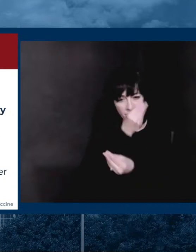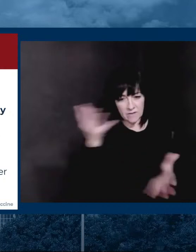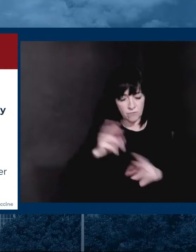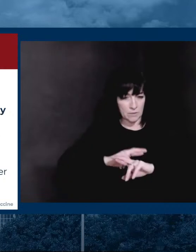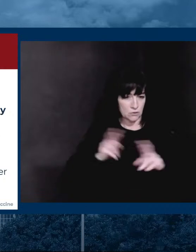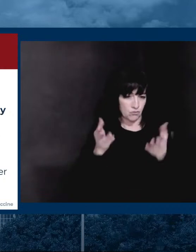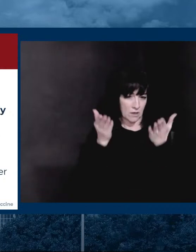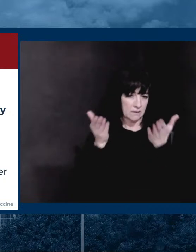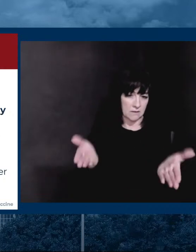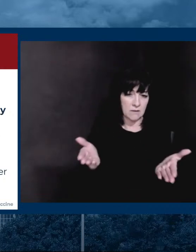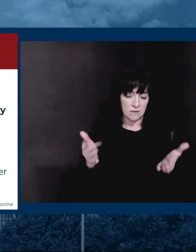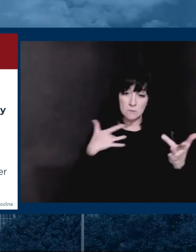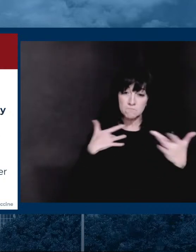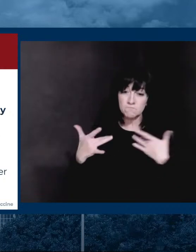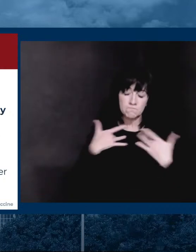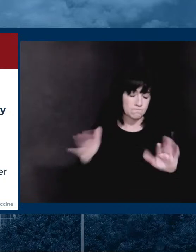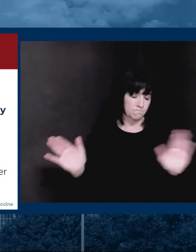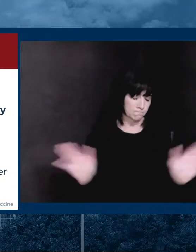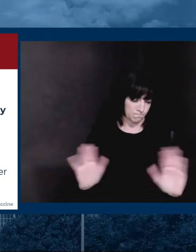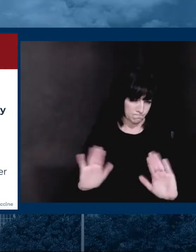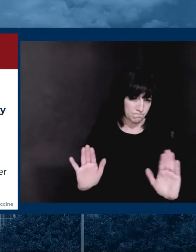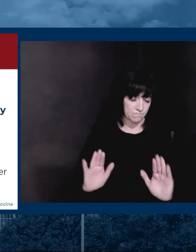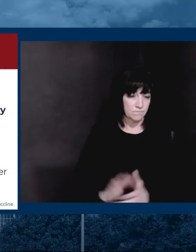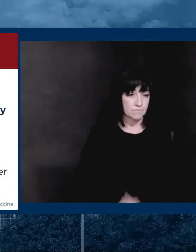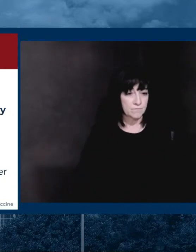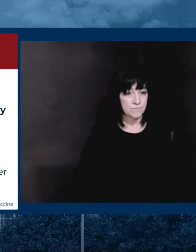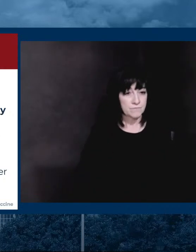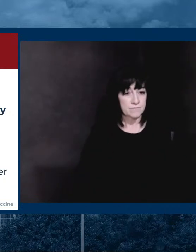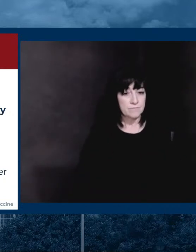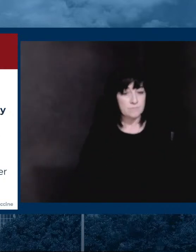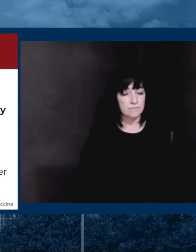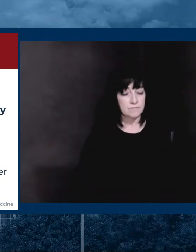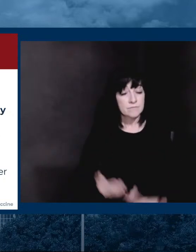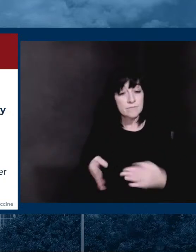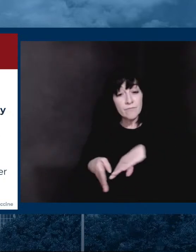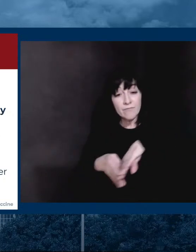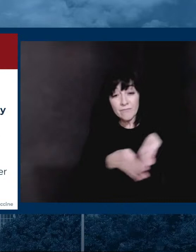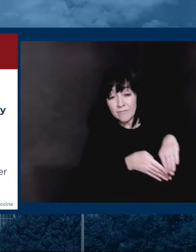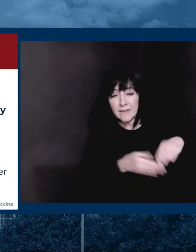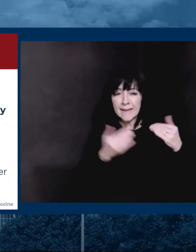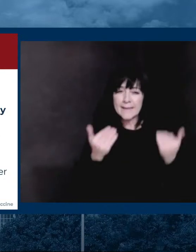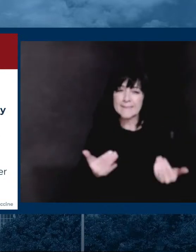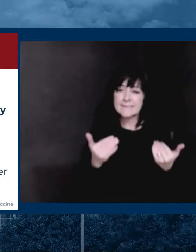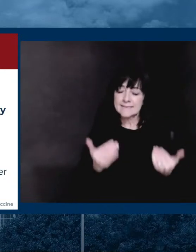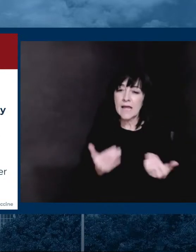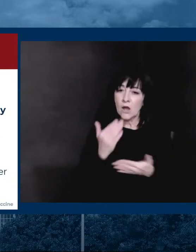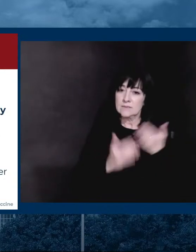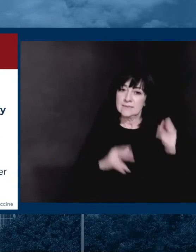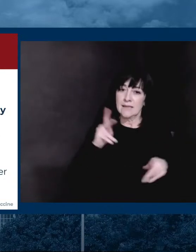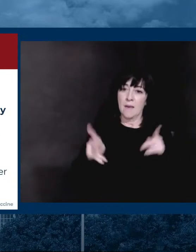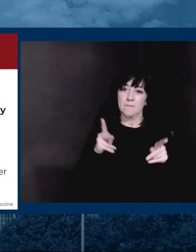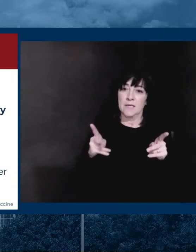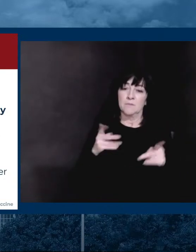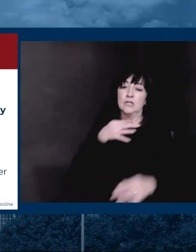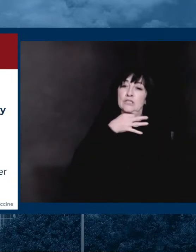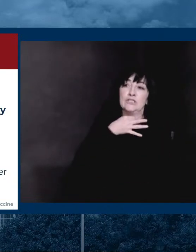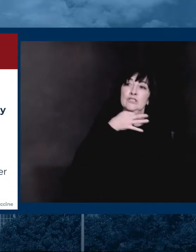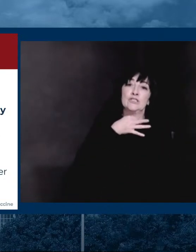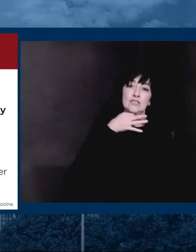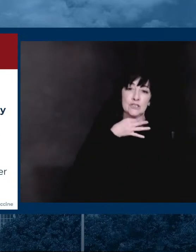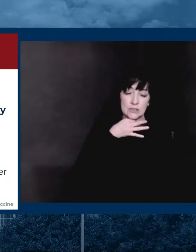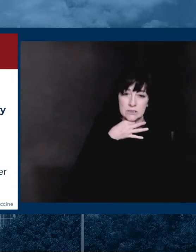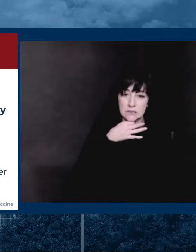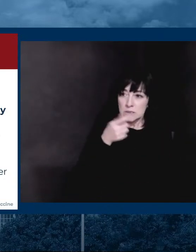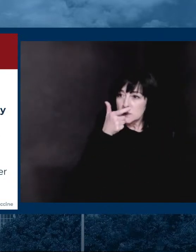So let's talk a little bit about what we know about side effects from the vaccine. I'm sure many of you have seen in the